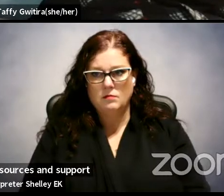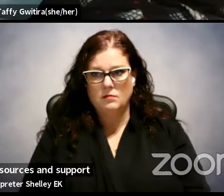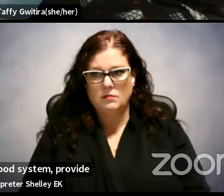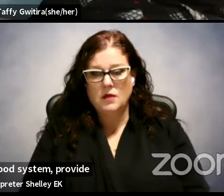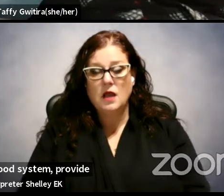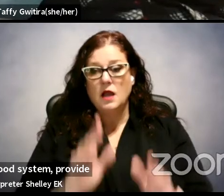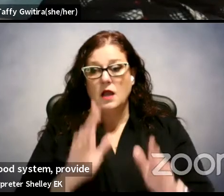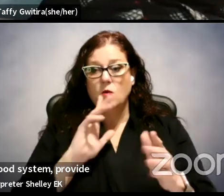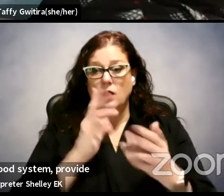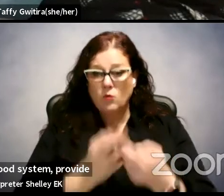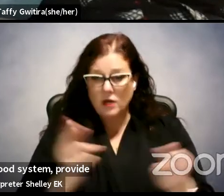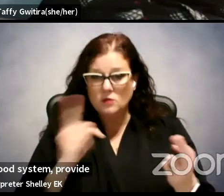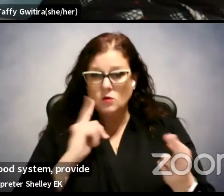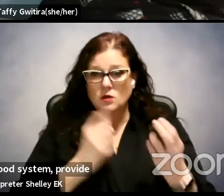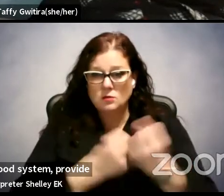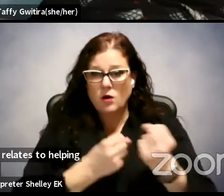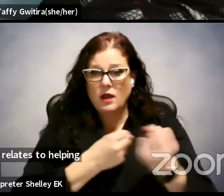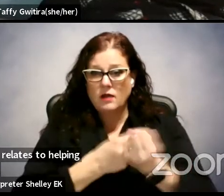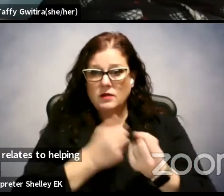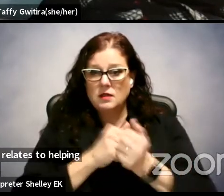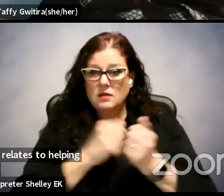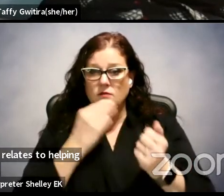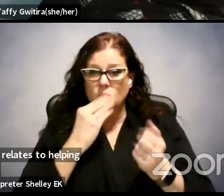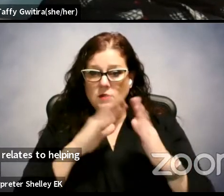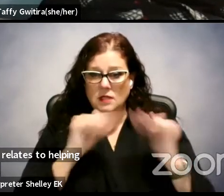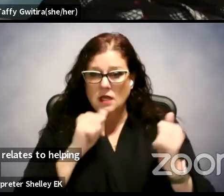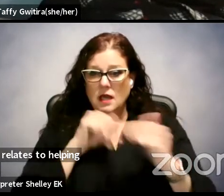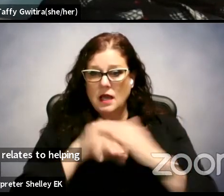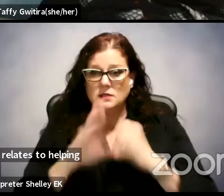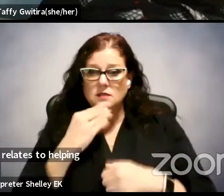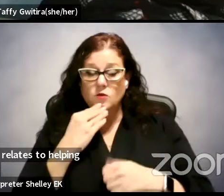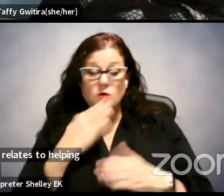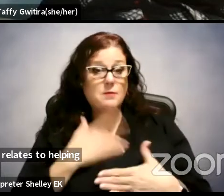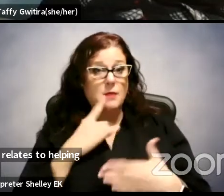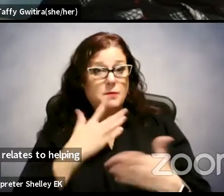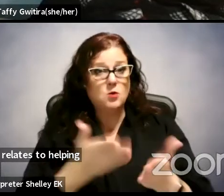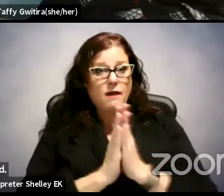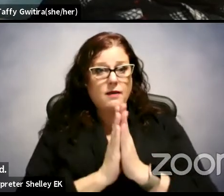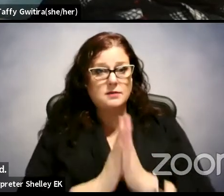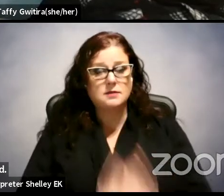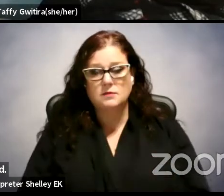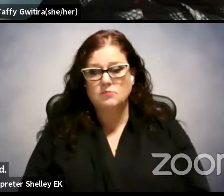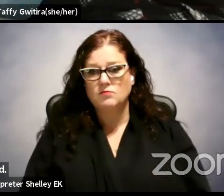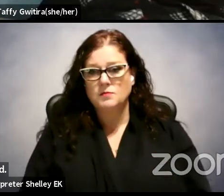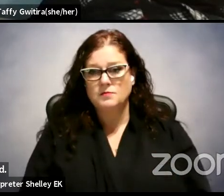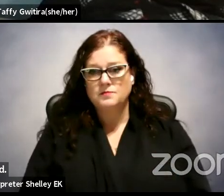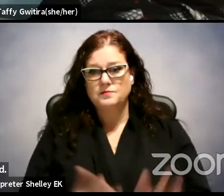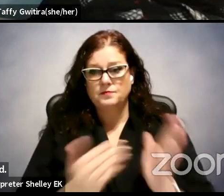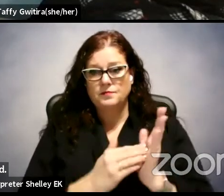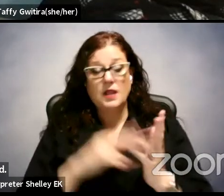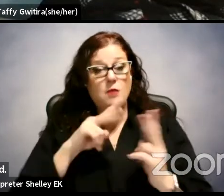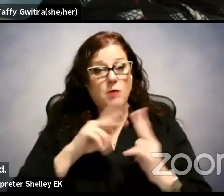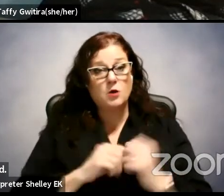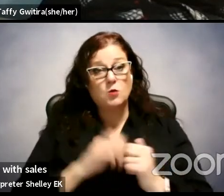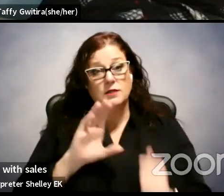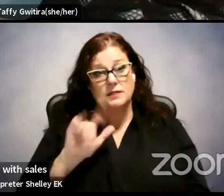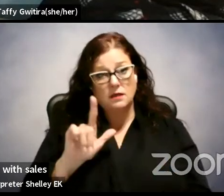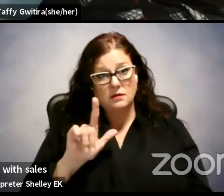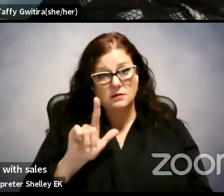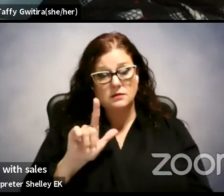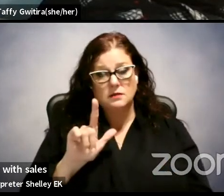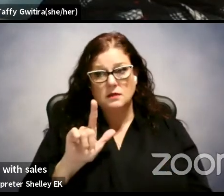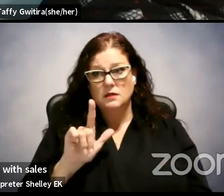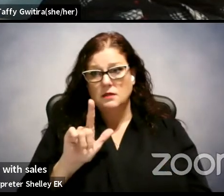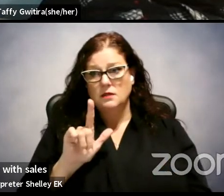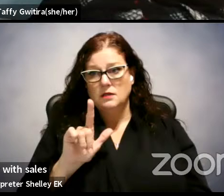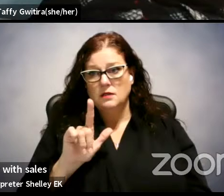guide, or as it relates to helping people access food? I'm glad you asked. Well, you, again, can partner with SILs. You